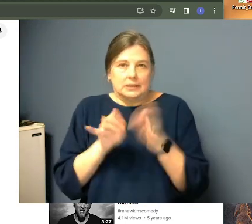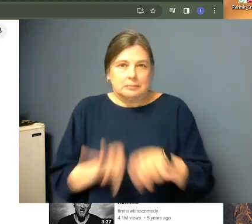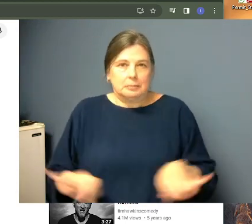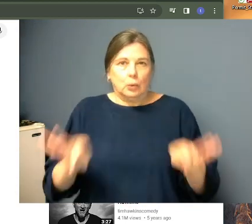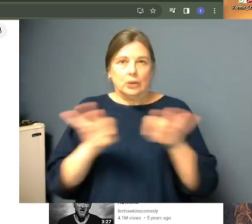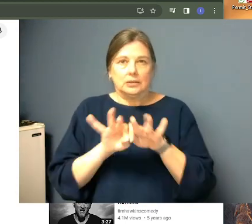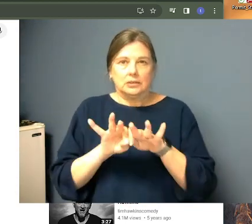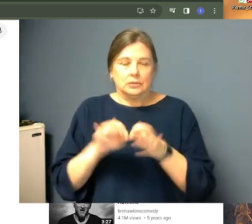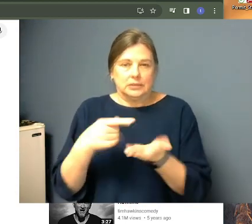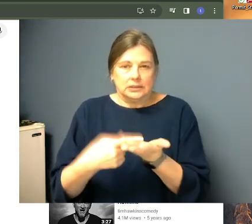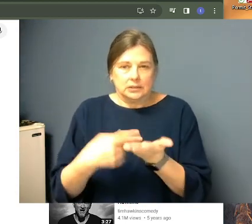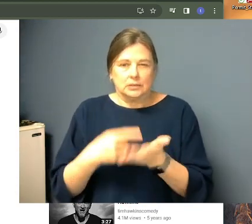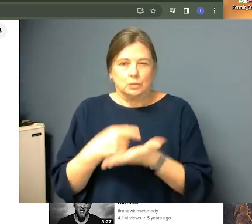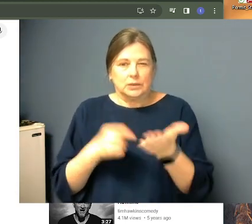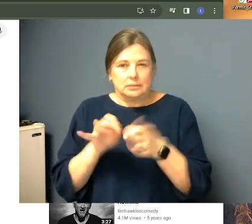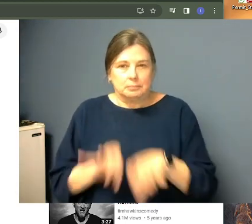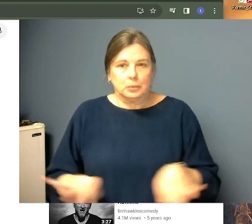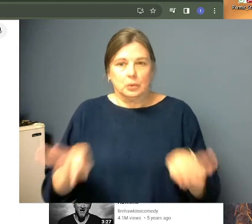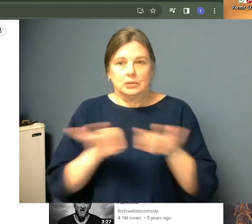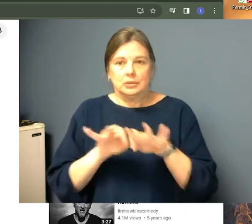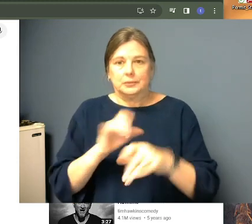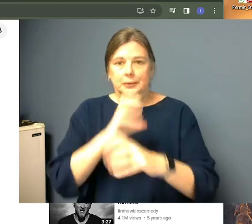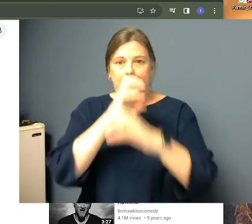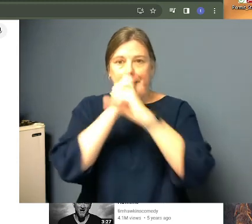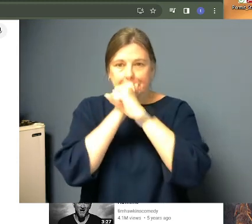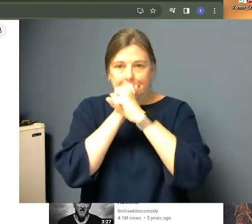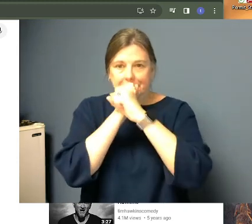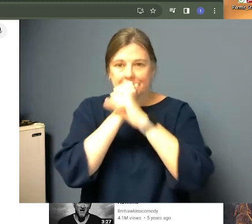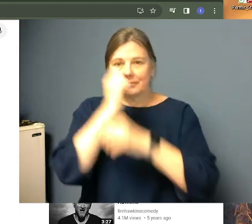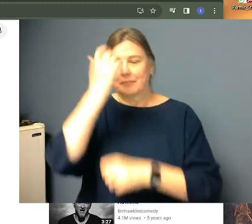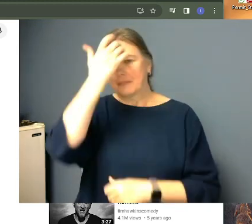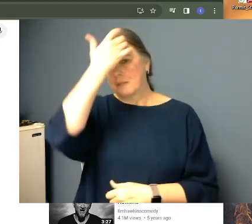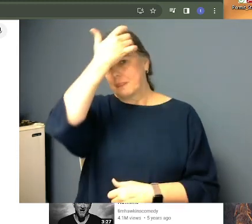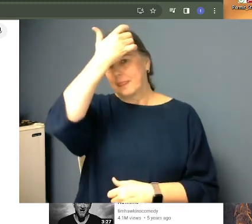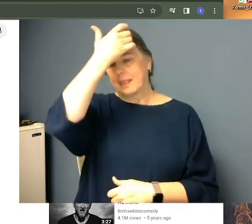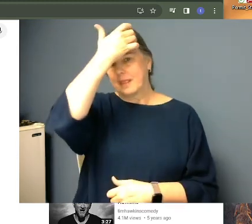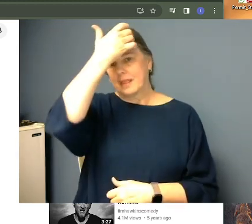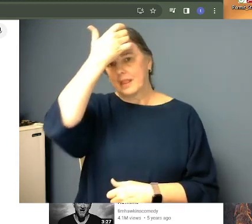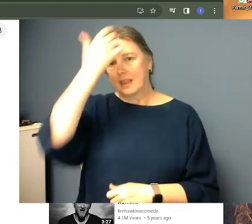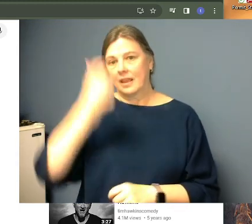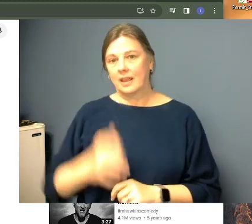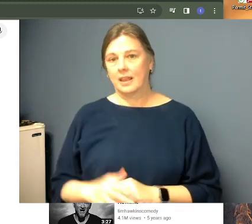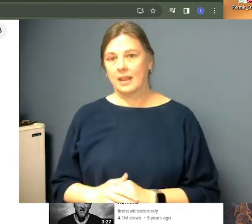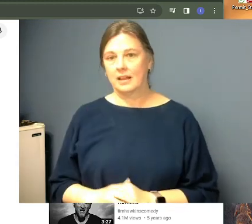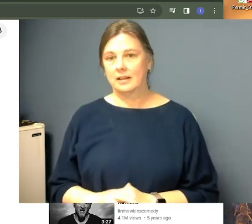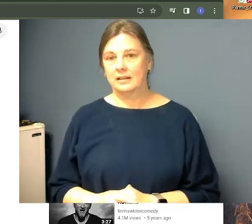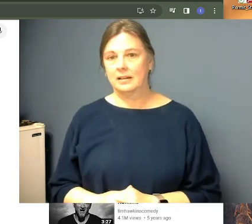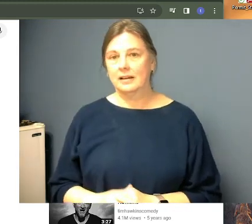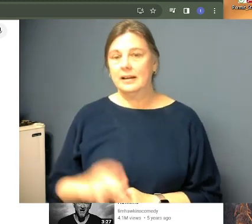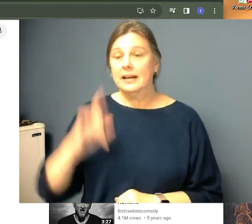from somebody in our family who was serving, and we'd be